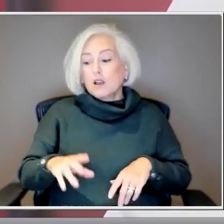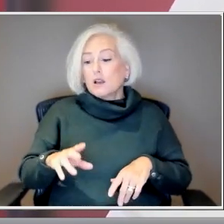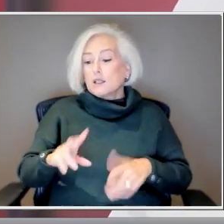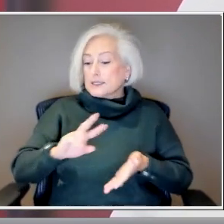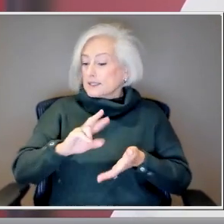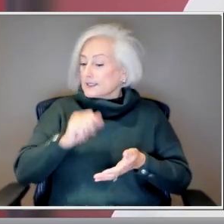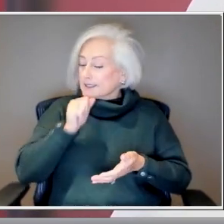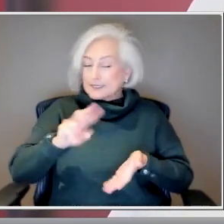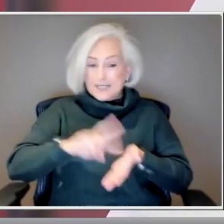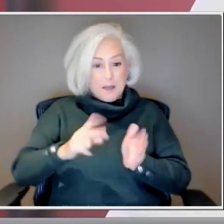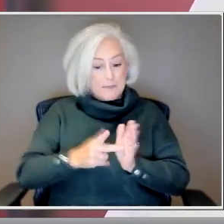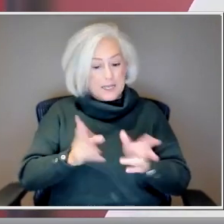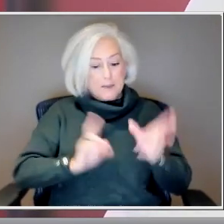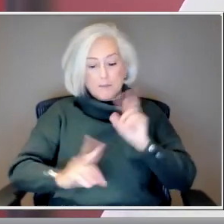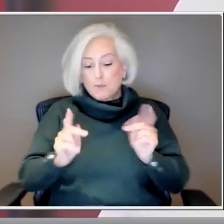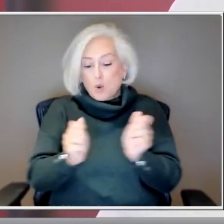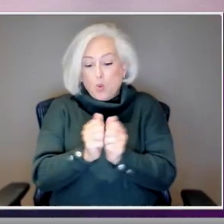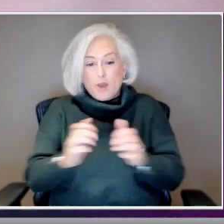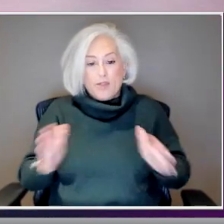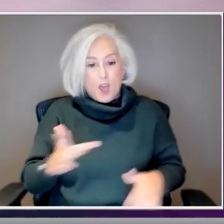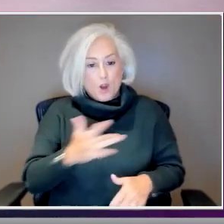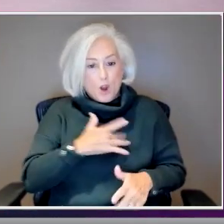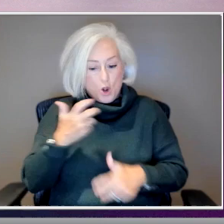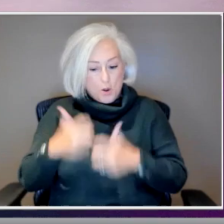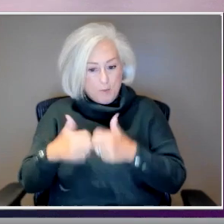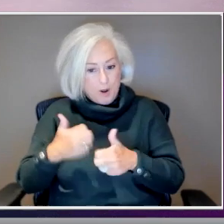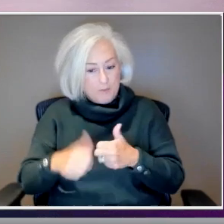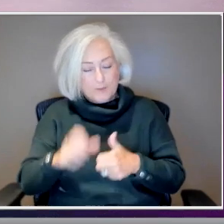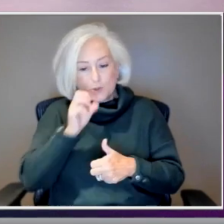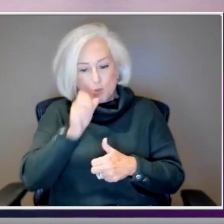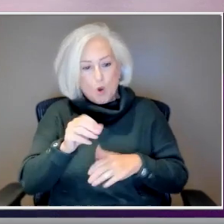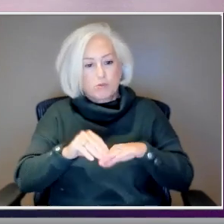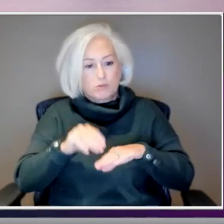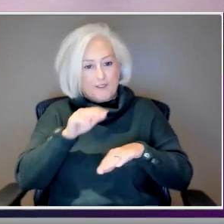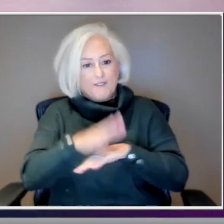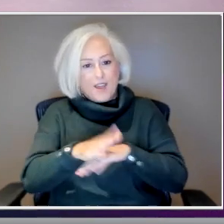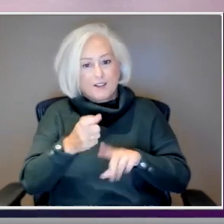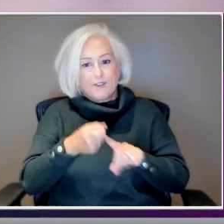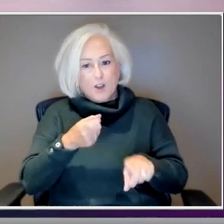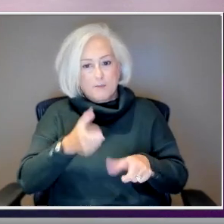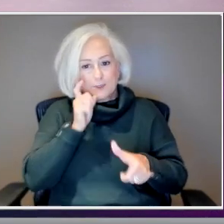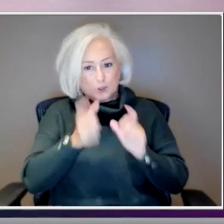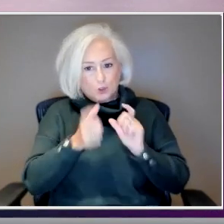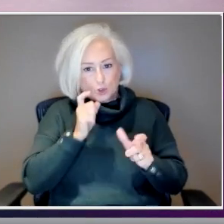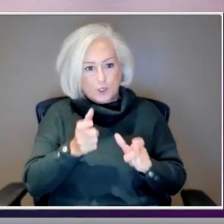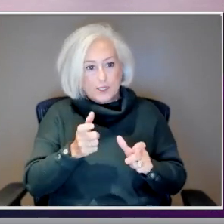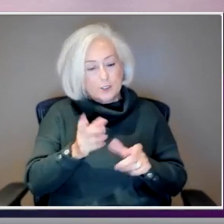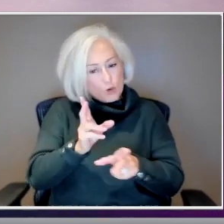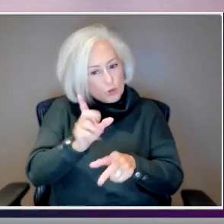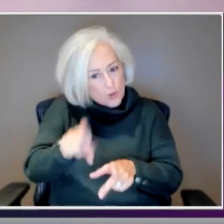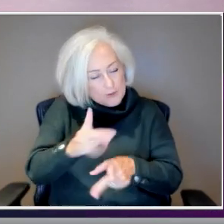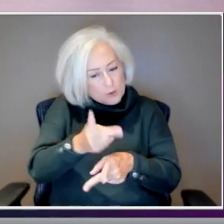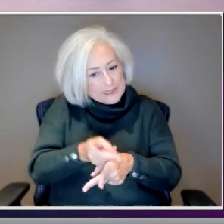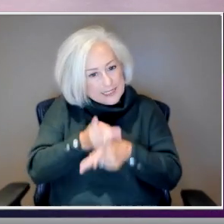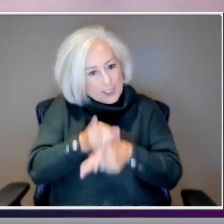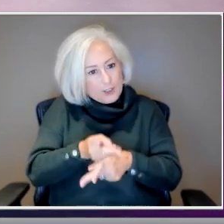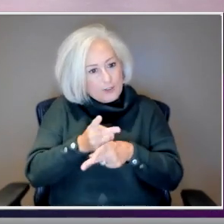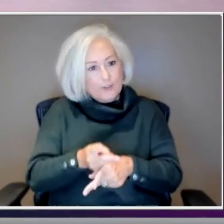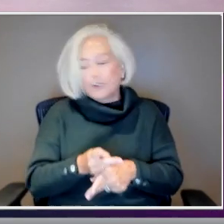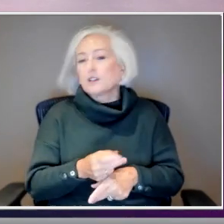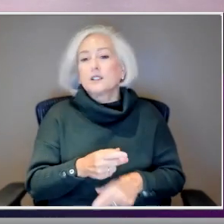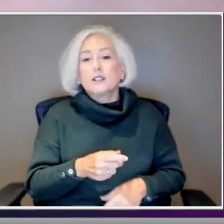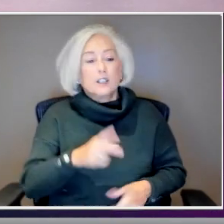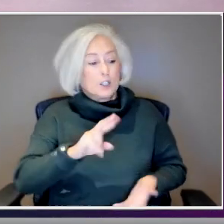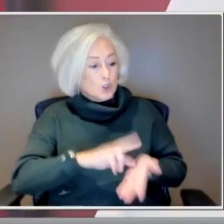for going all out. Would your advice be don't drink, or just be very cognizant? I don't think not